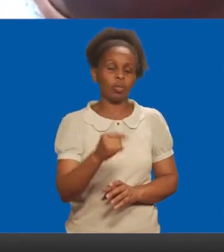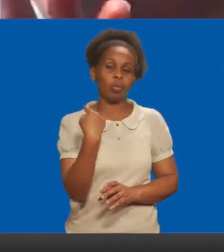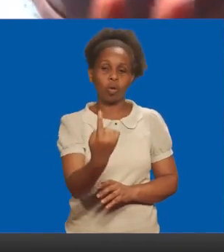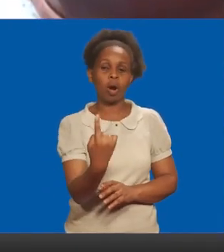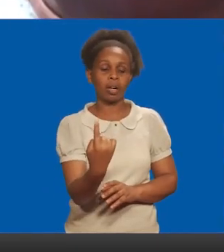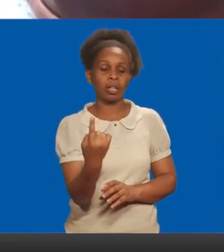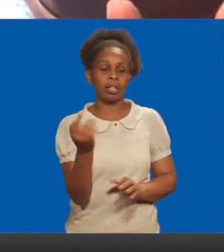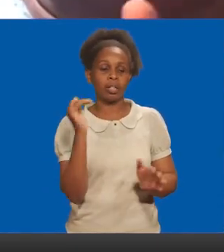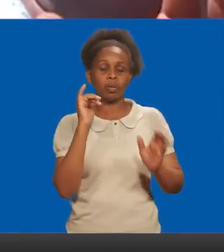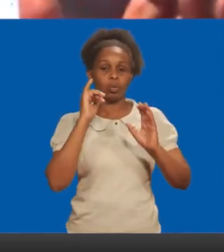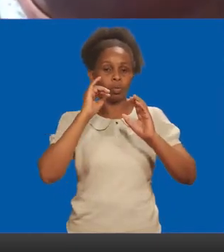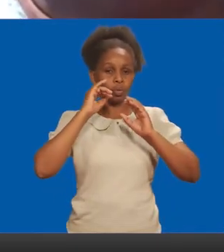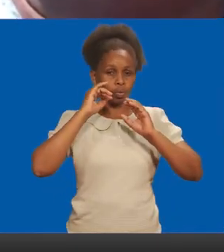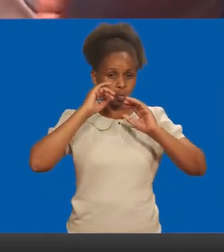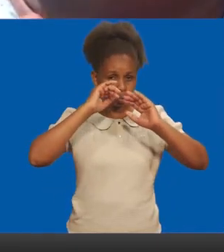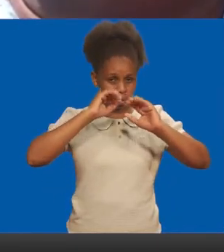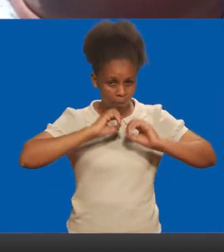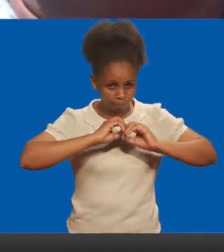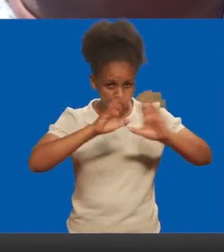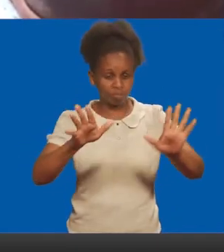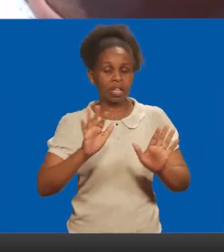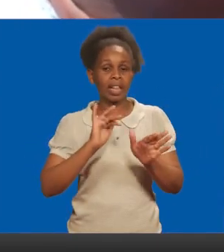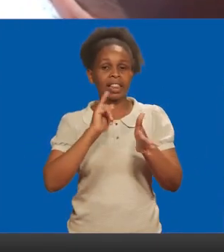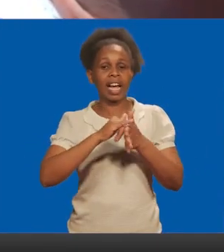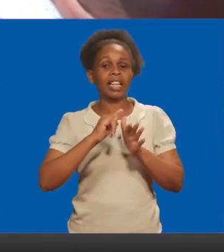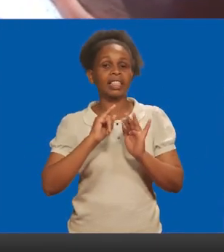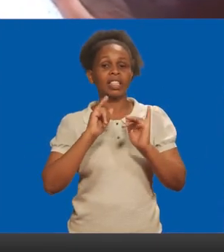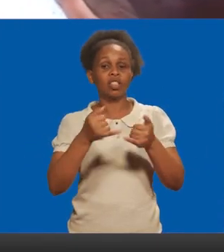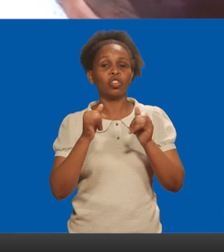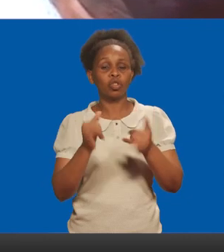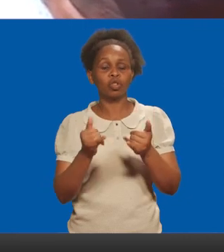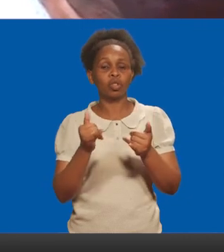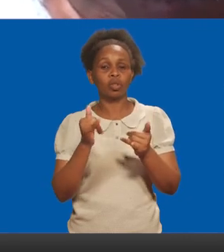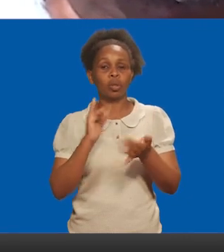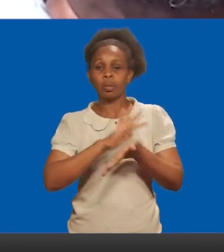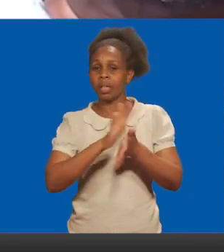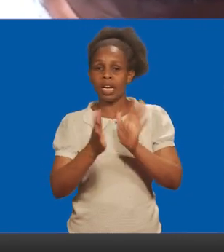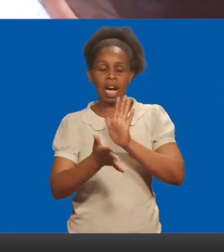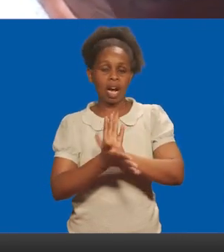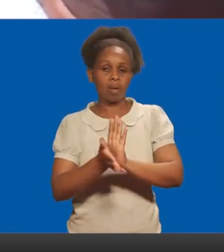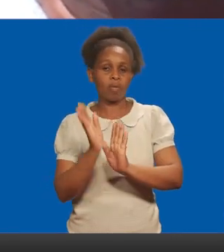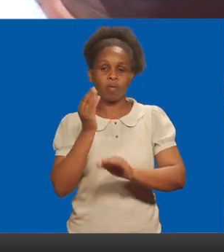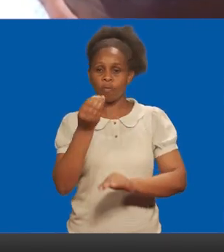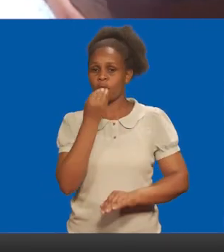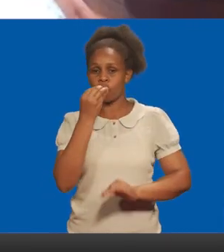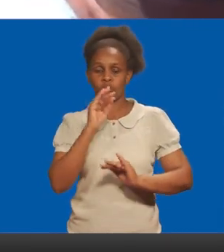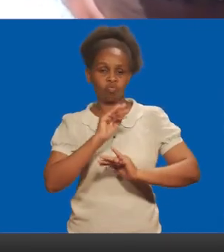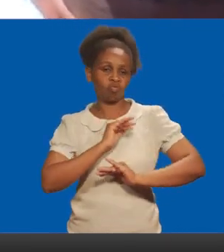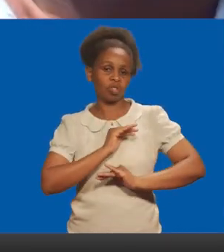so we'll keep on preaching that message so that we become food